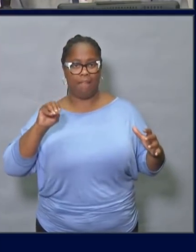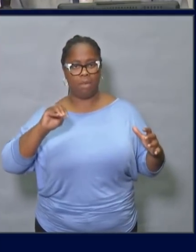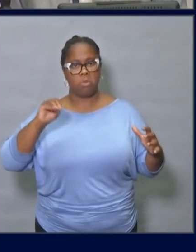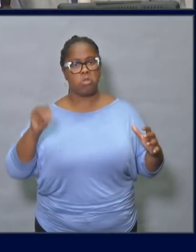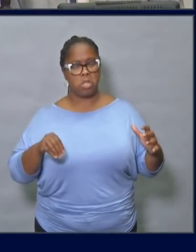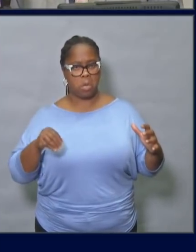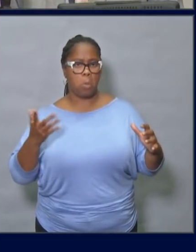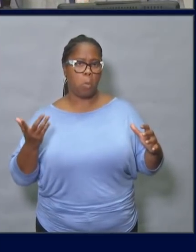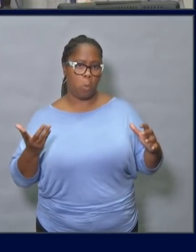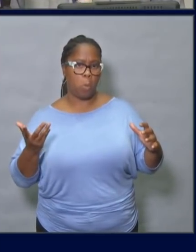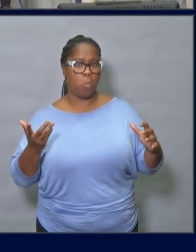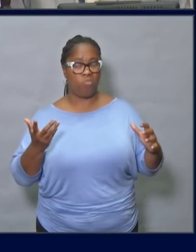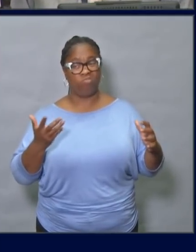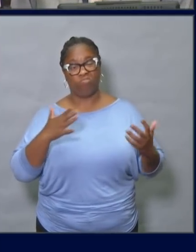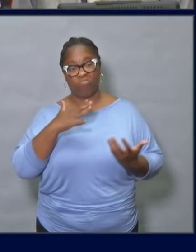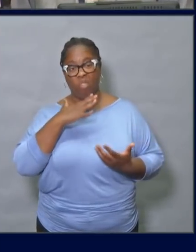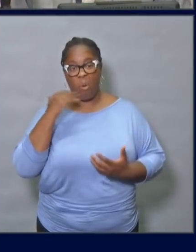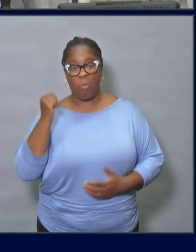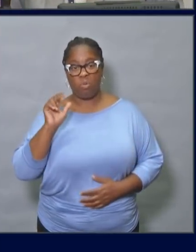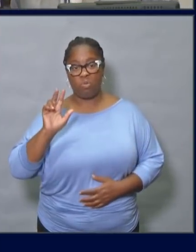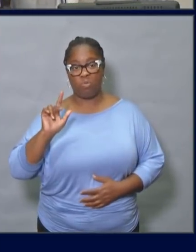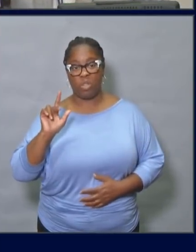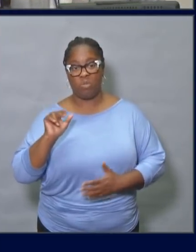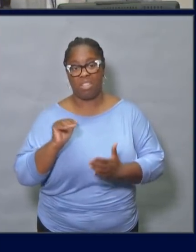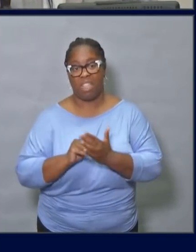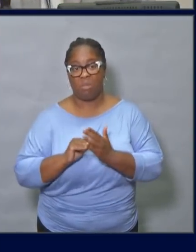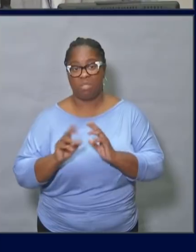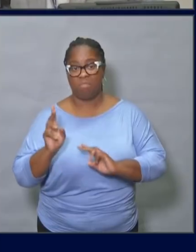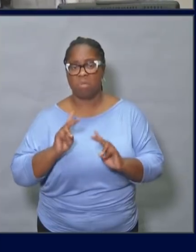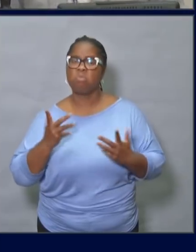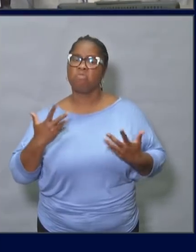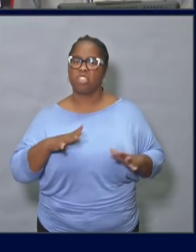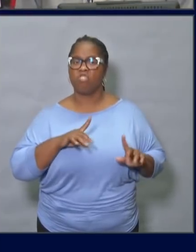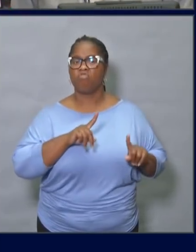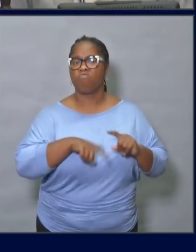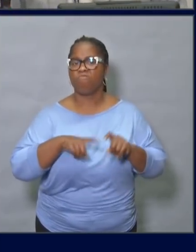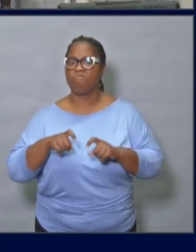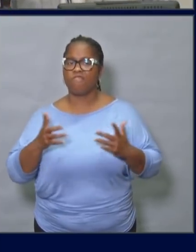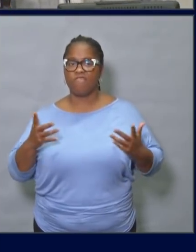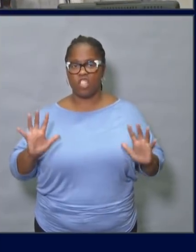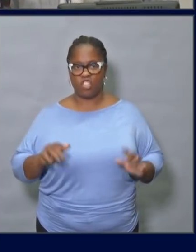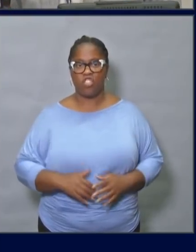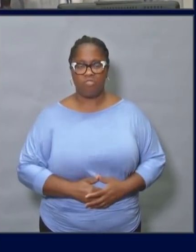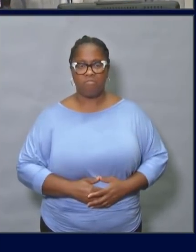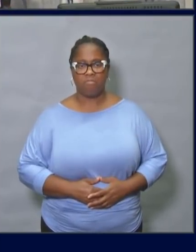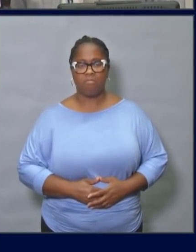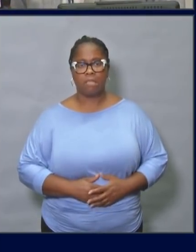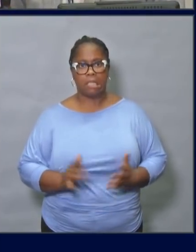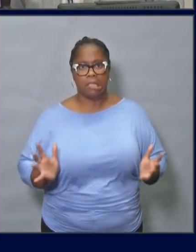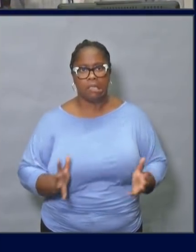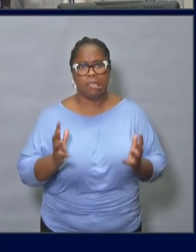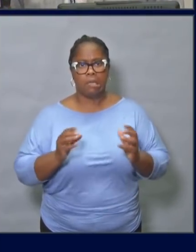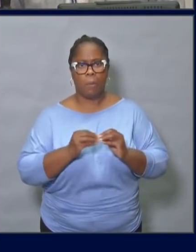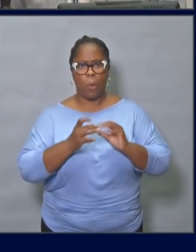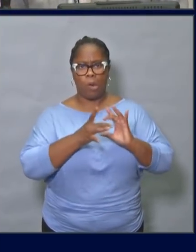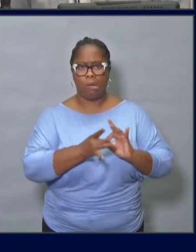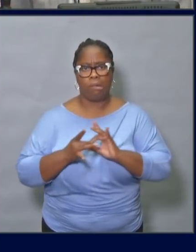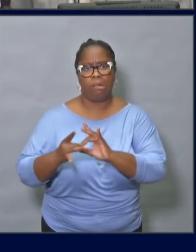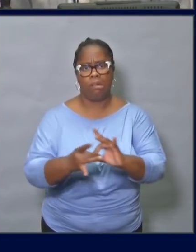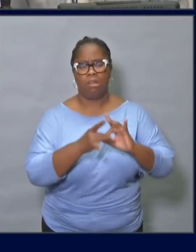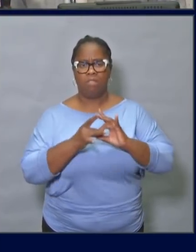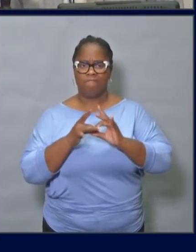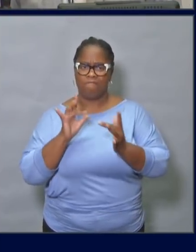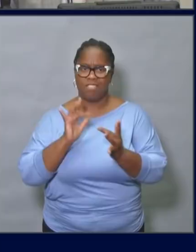and that's almost 23,000 people. To encourage more cooperation with our case investigation and